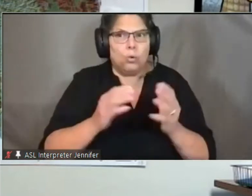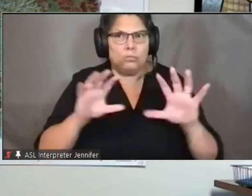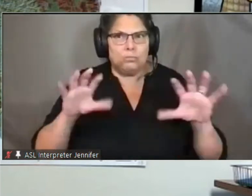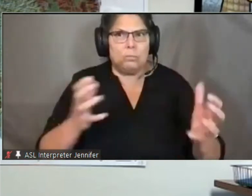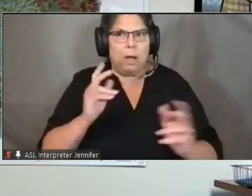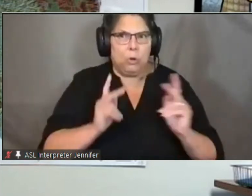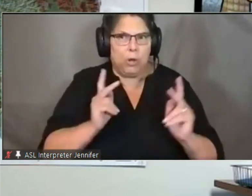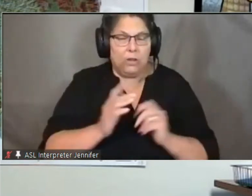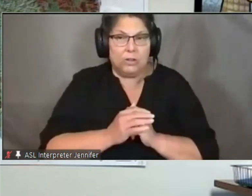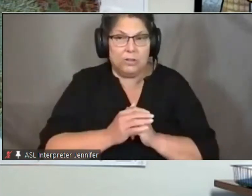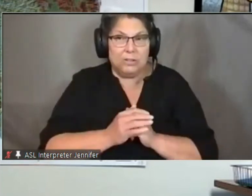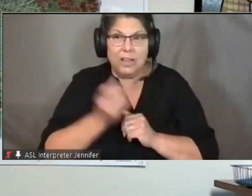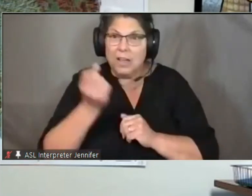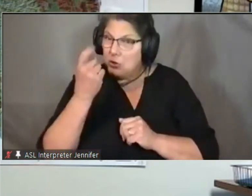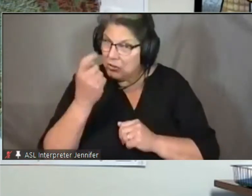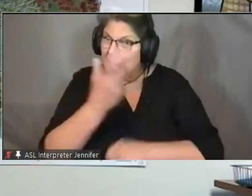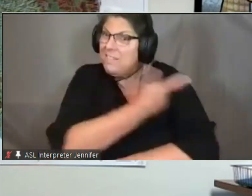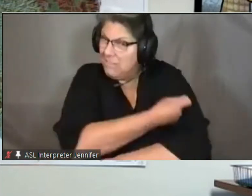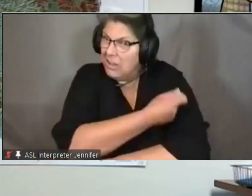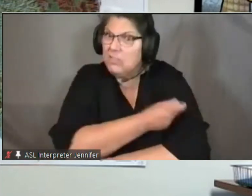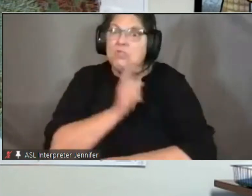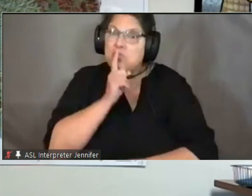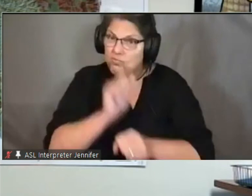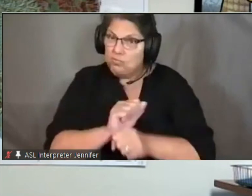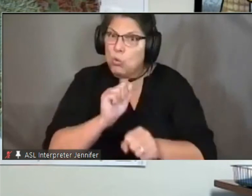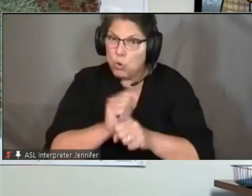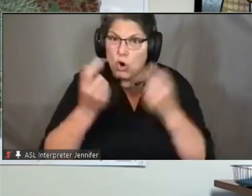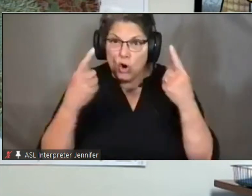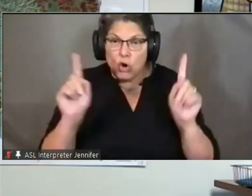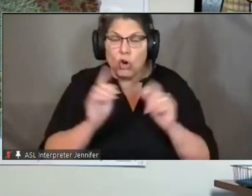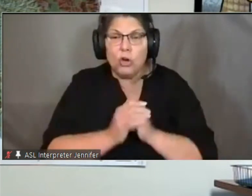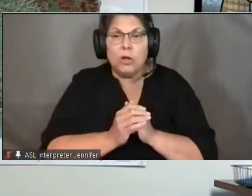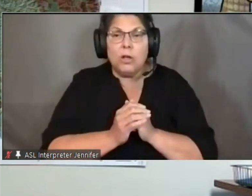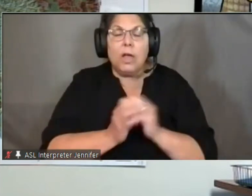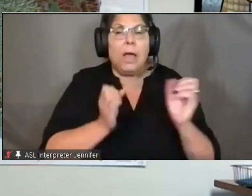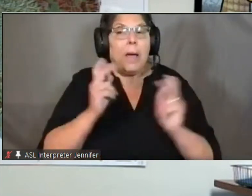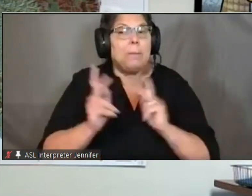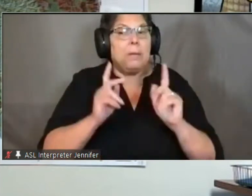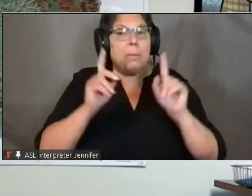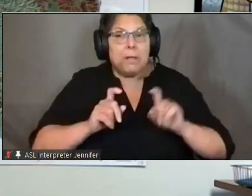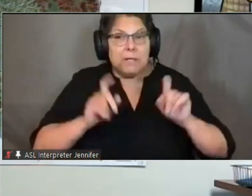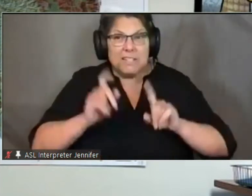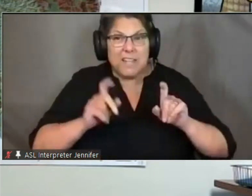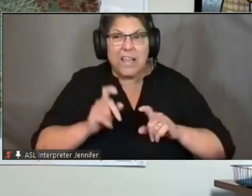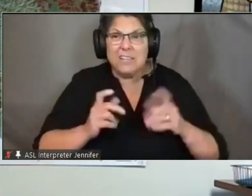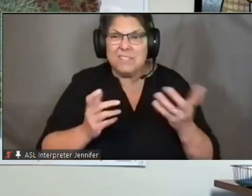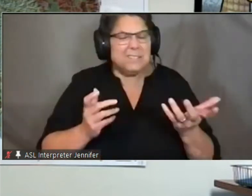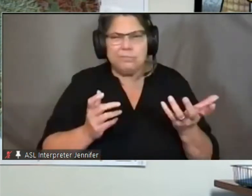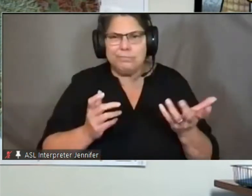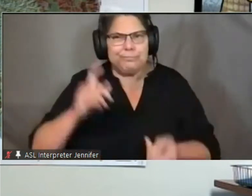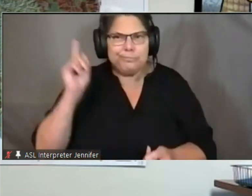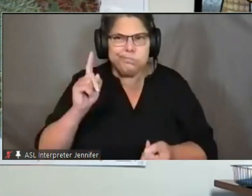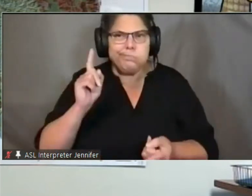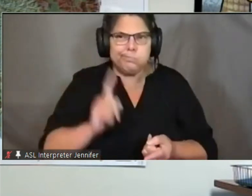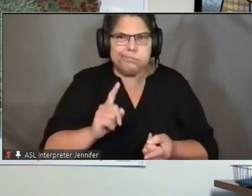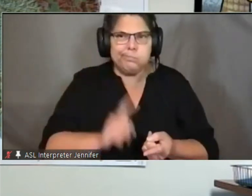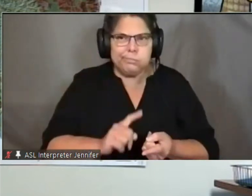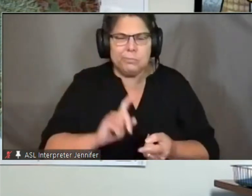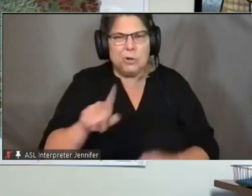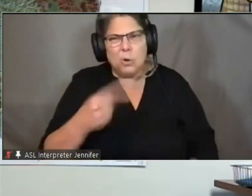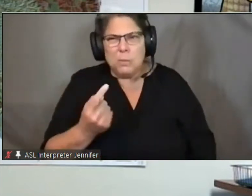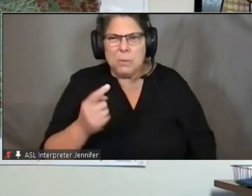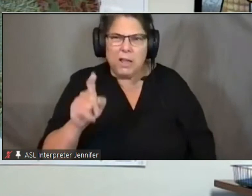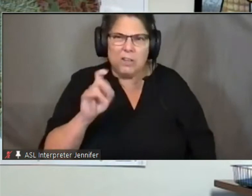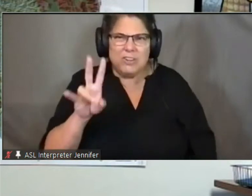the vaccines are working. Our testing rate has fallen to only about 170 per day compared to